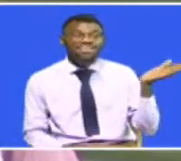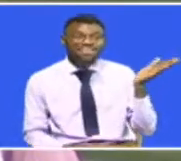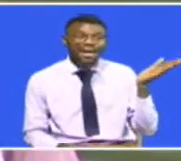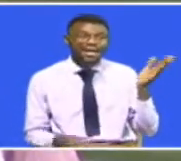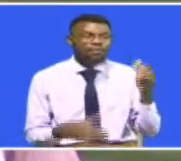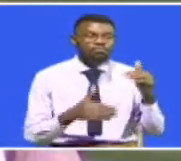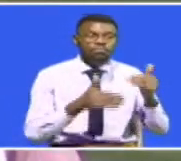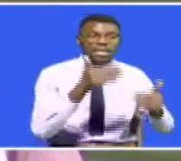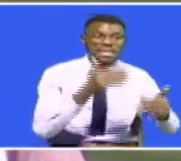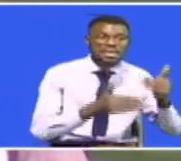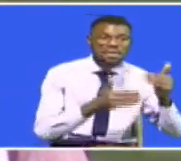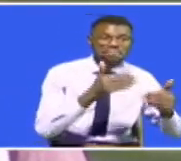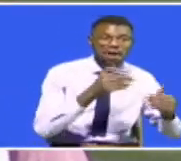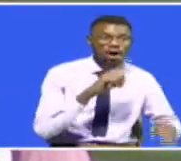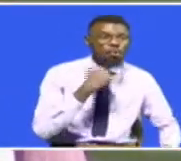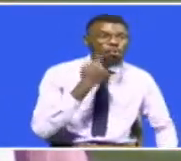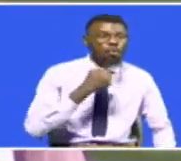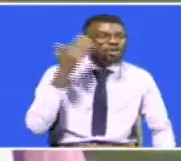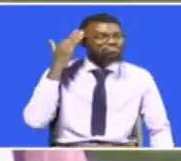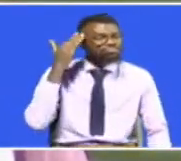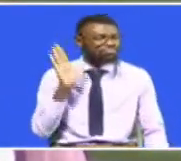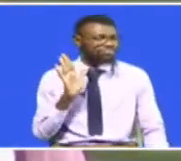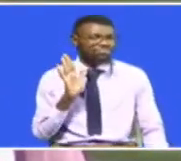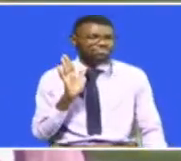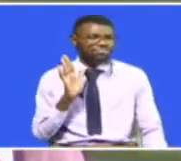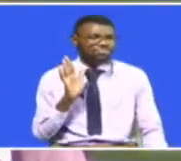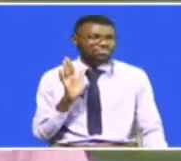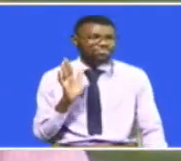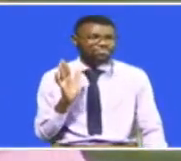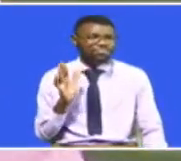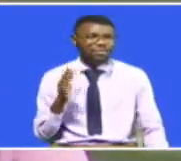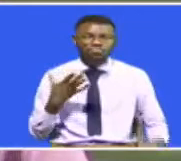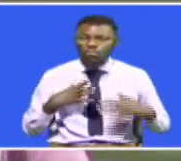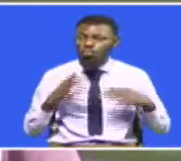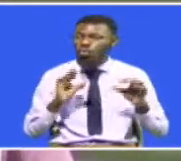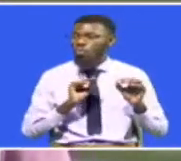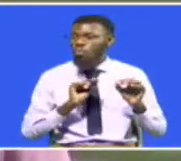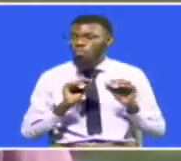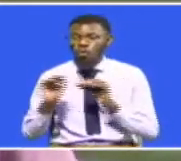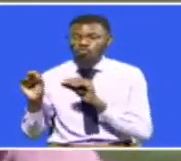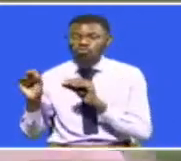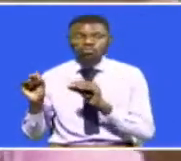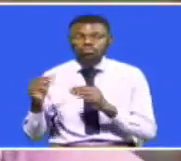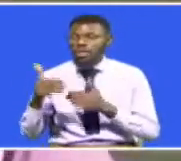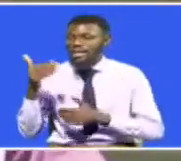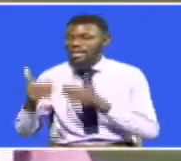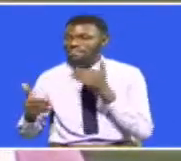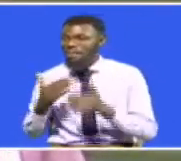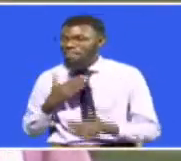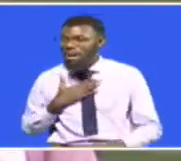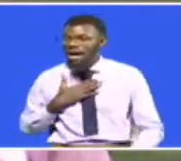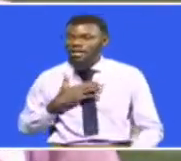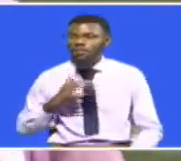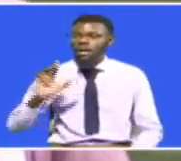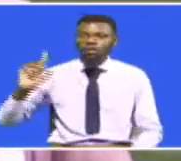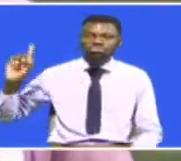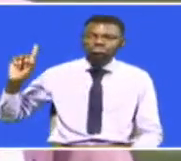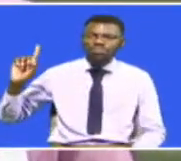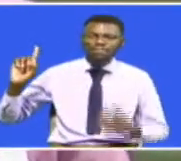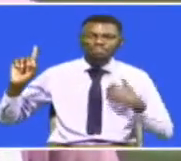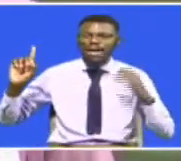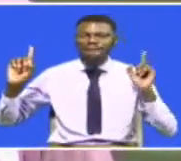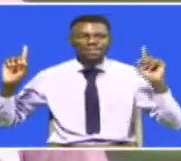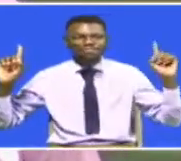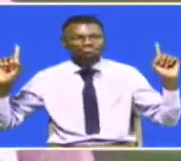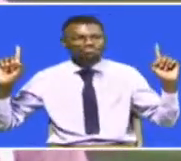nani. Manake hatutakuwa pamoja. Huyu jirani yangu atakuwa mahali tofauti, mimi nitakuwa sehemu